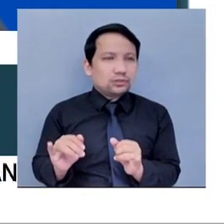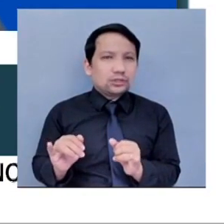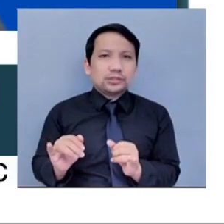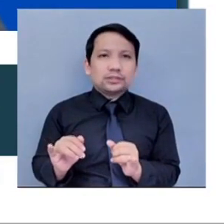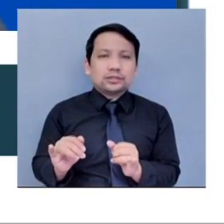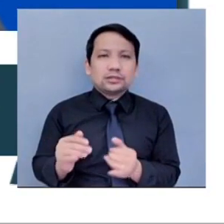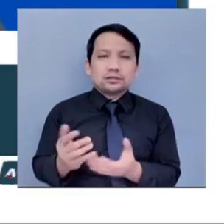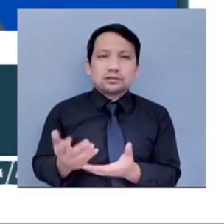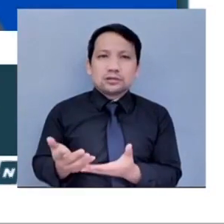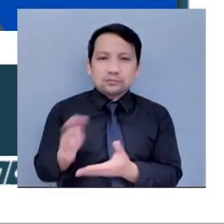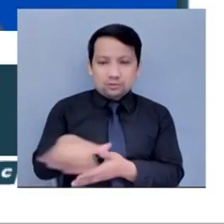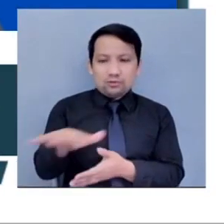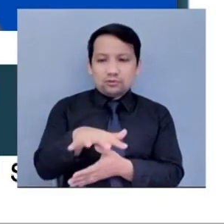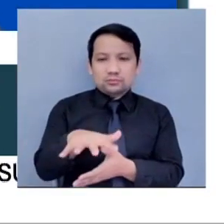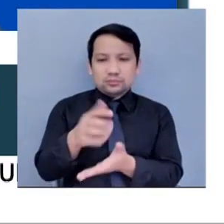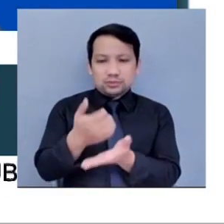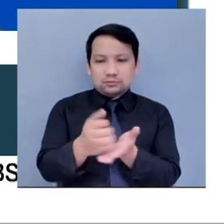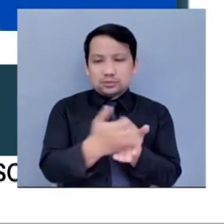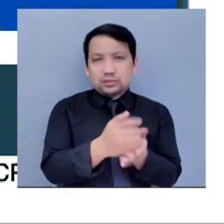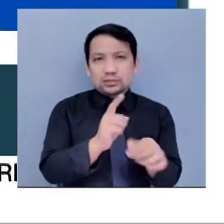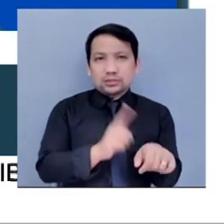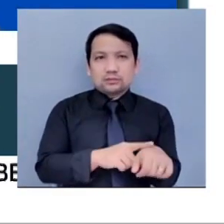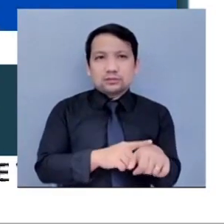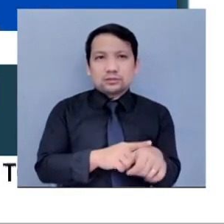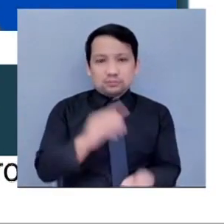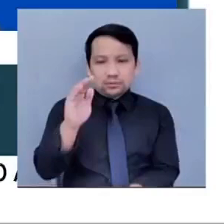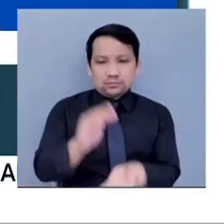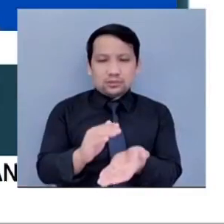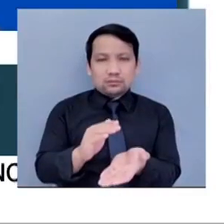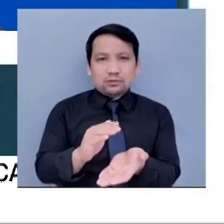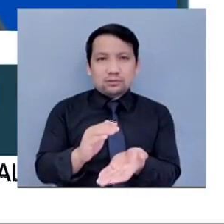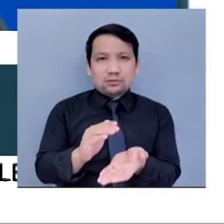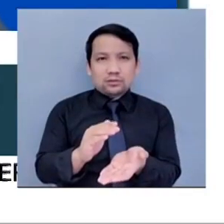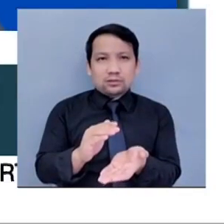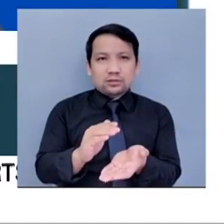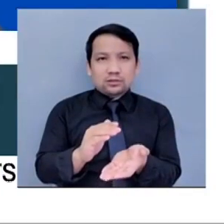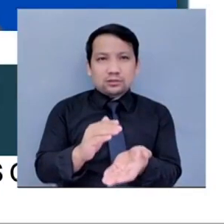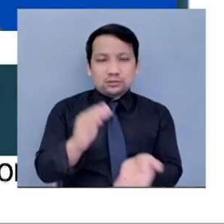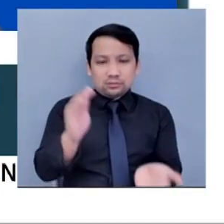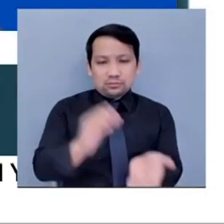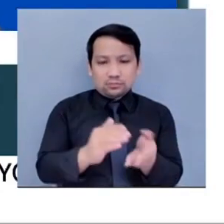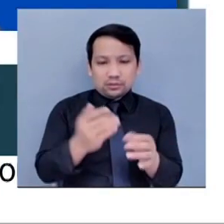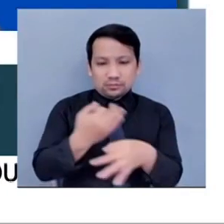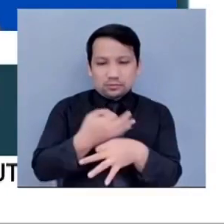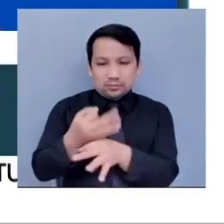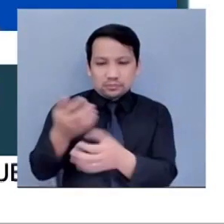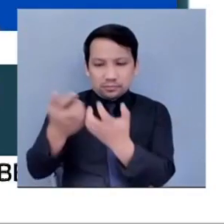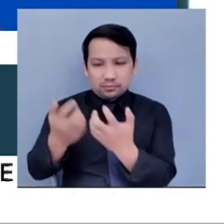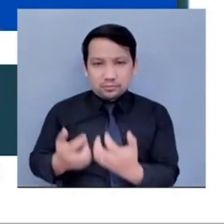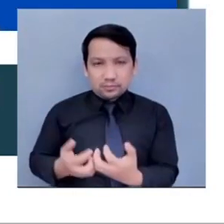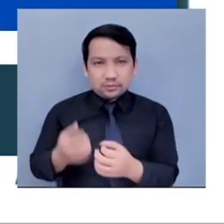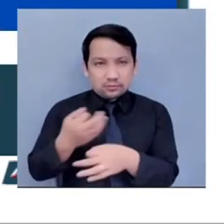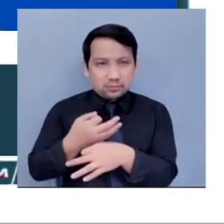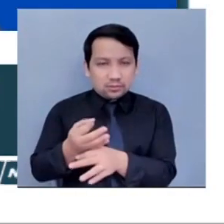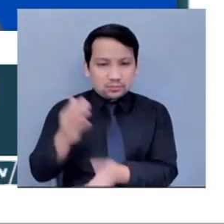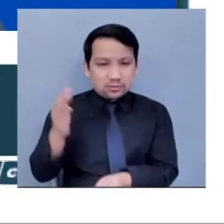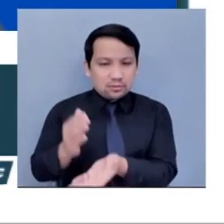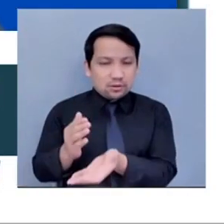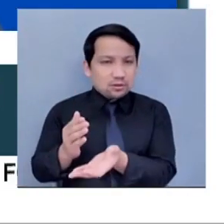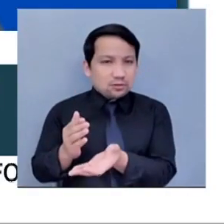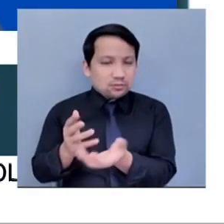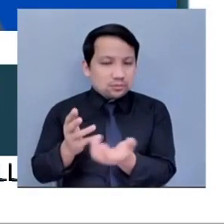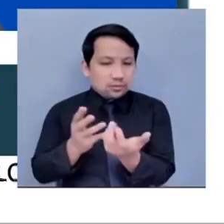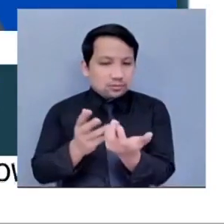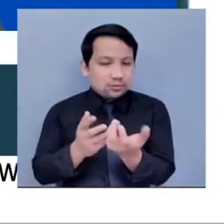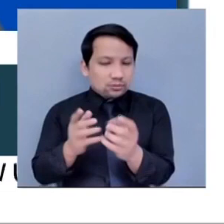on the spending side, it's the right sizing of the government. So they're all, a lot of them are legislative reform measures already